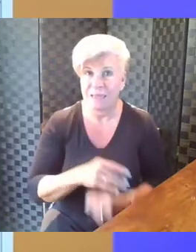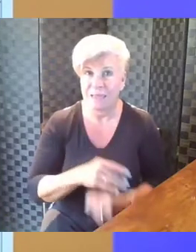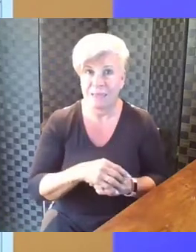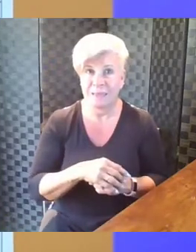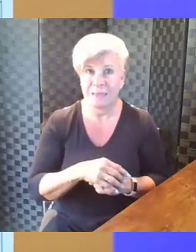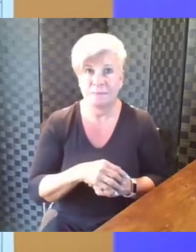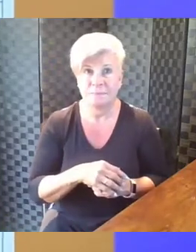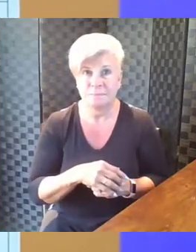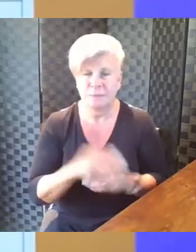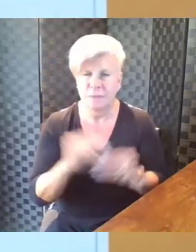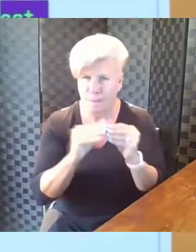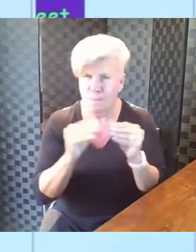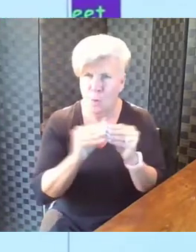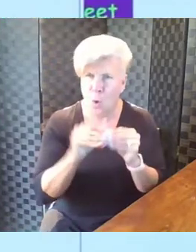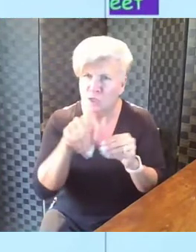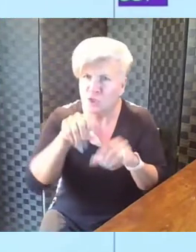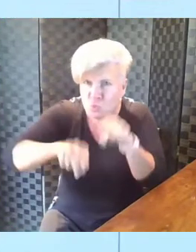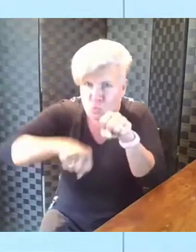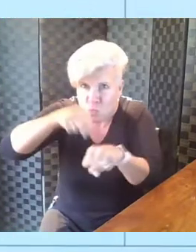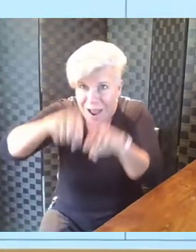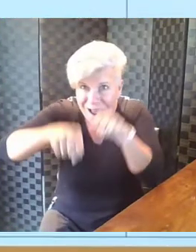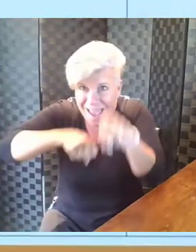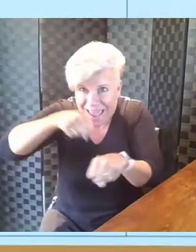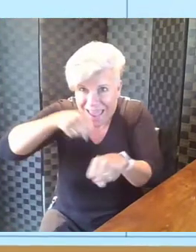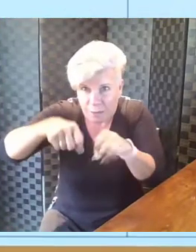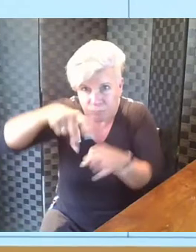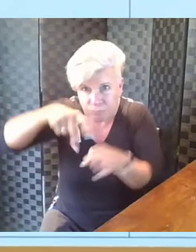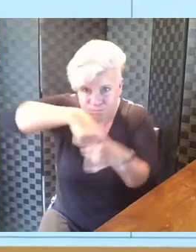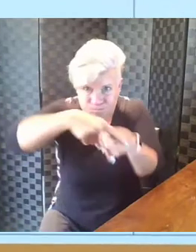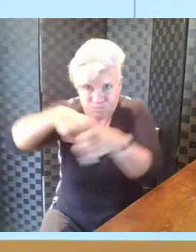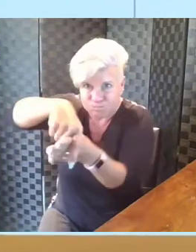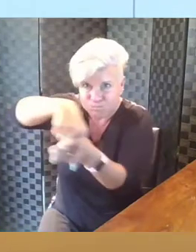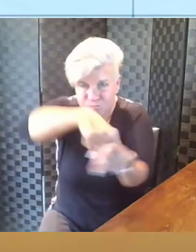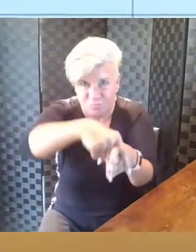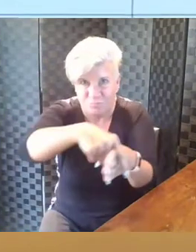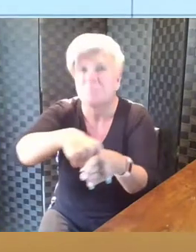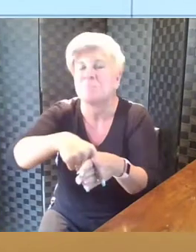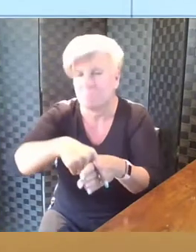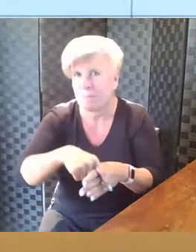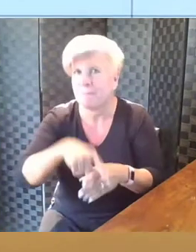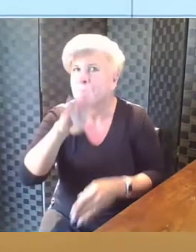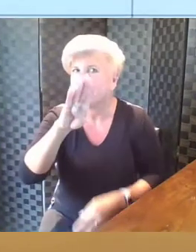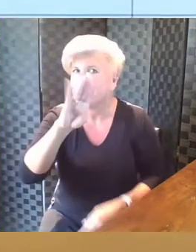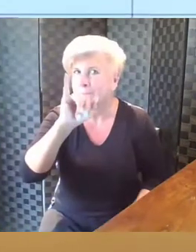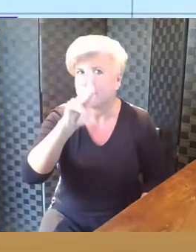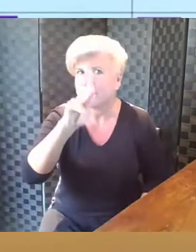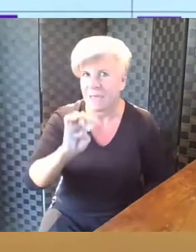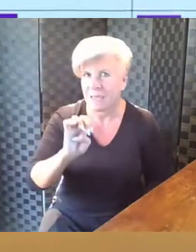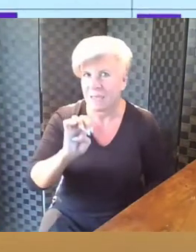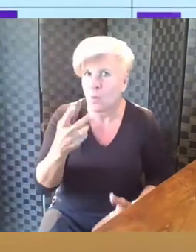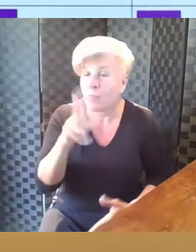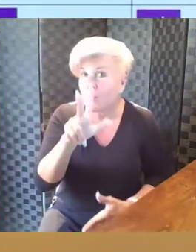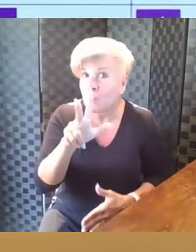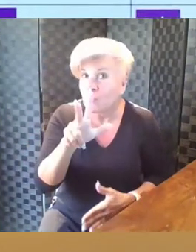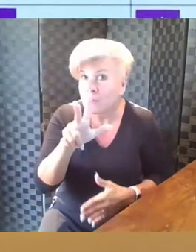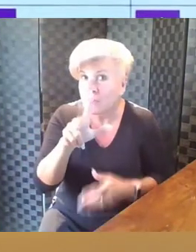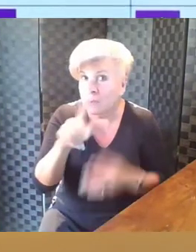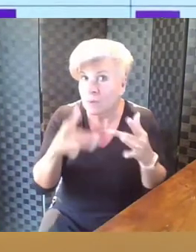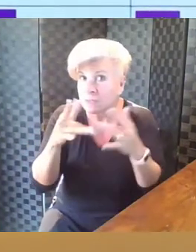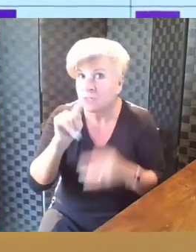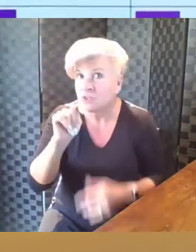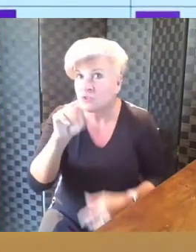But there's more than that. What's something you ride that has 2 wheels? A bike. What's something you ride that has 3 wheels?